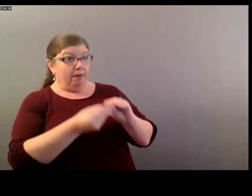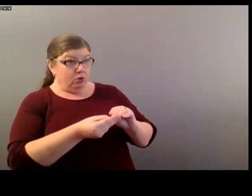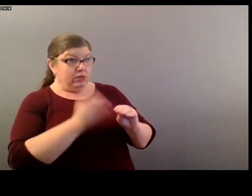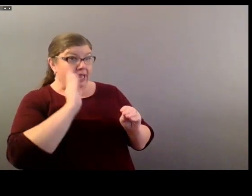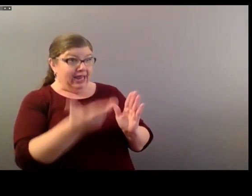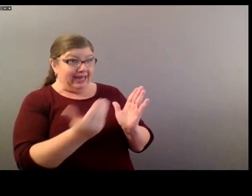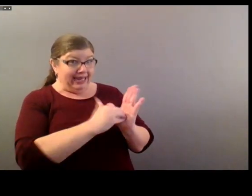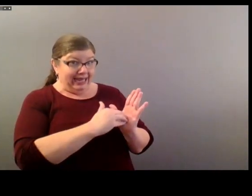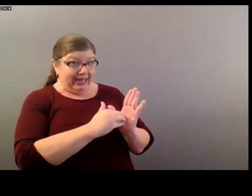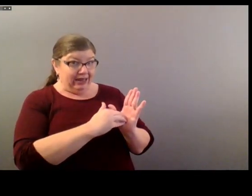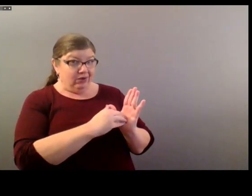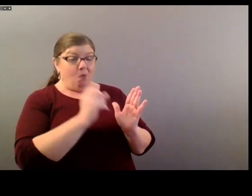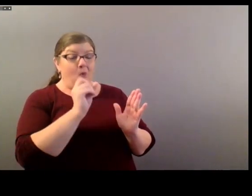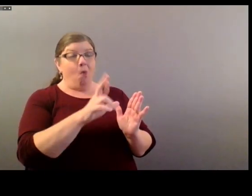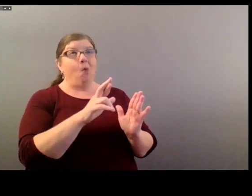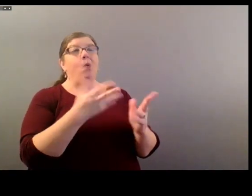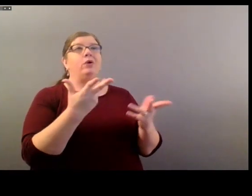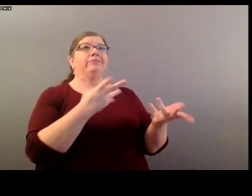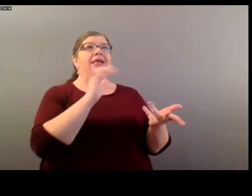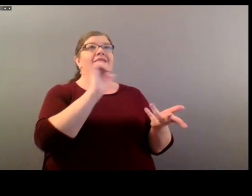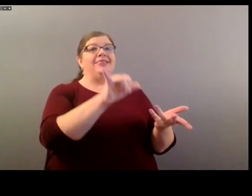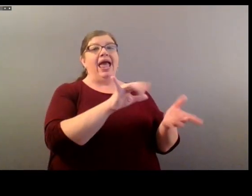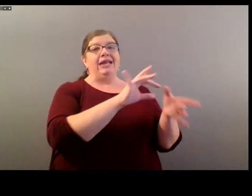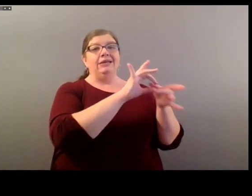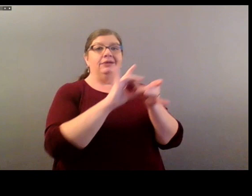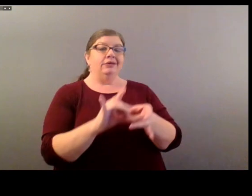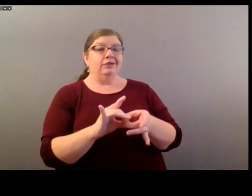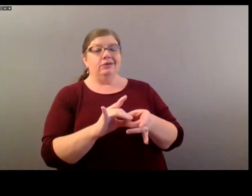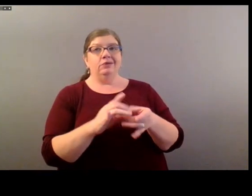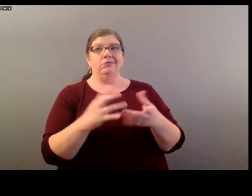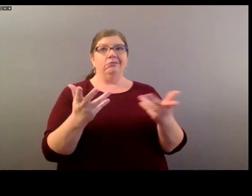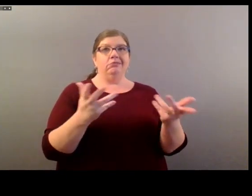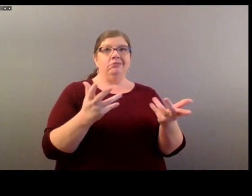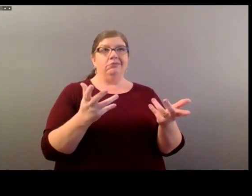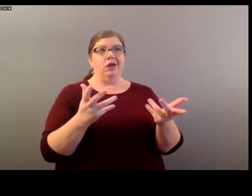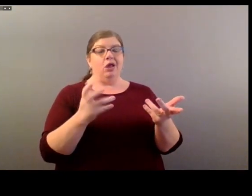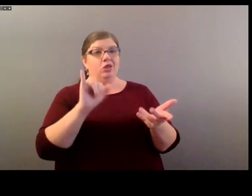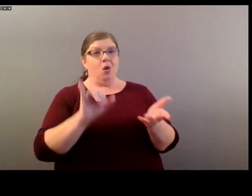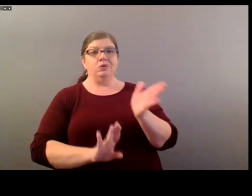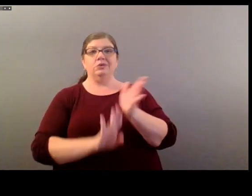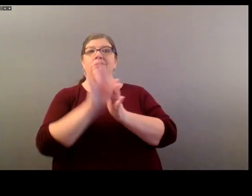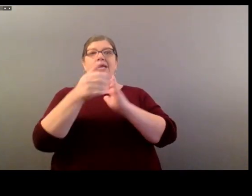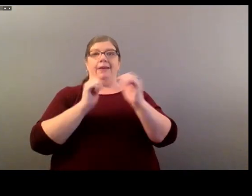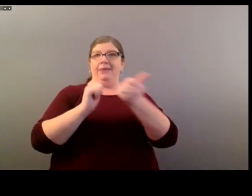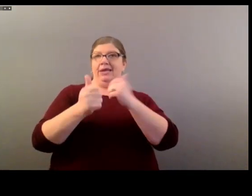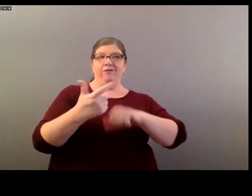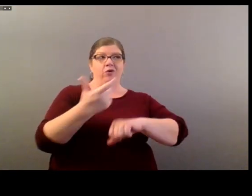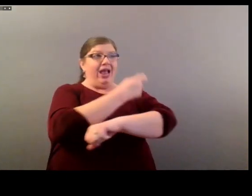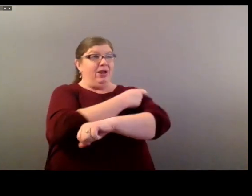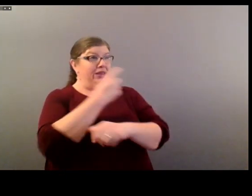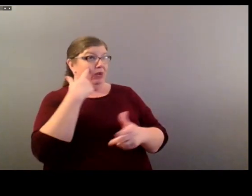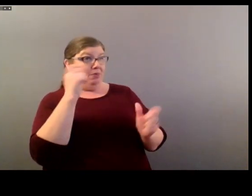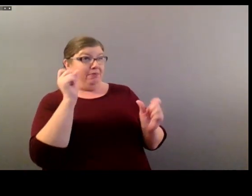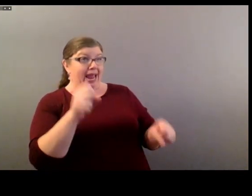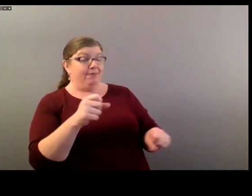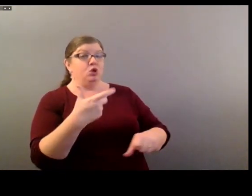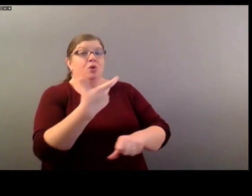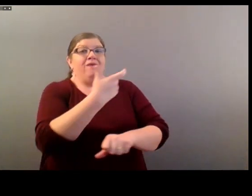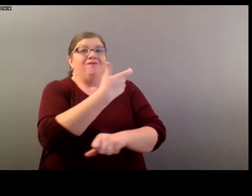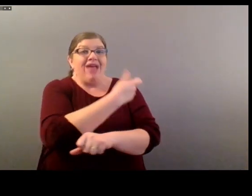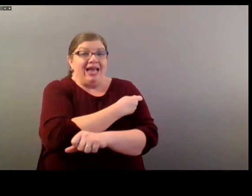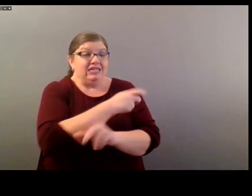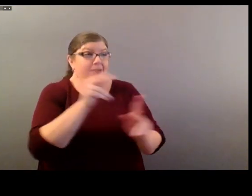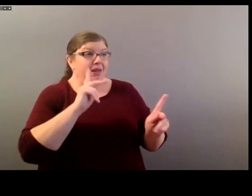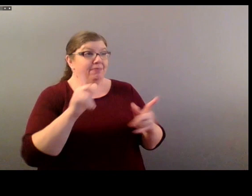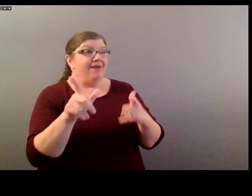and that in the context of competing with those surges to get vaccinated, do you think we'll be able to vaccinate populations fast